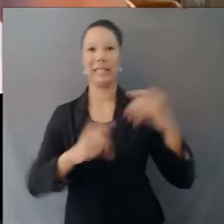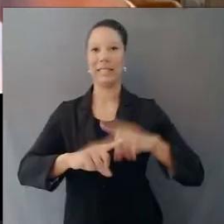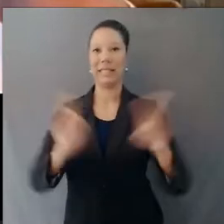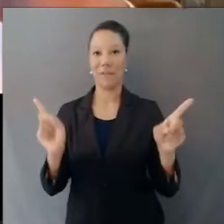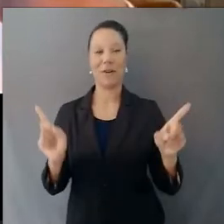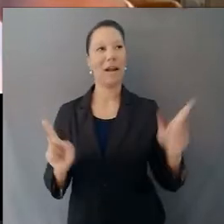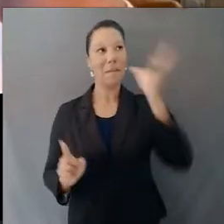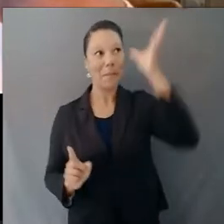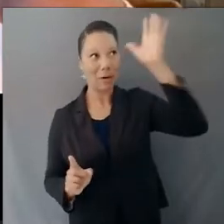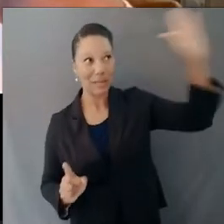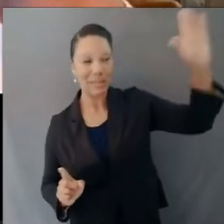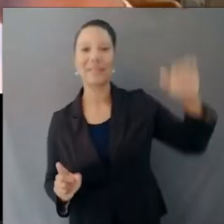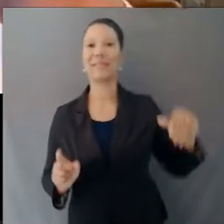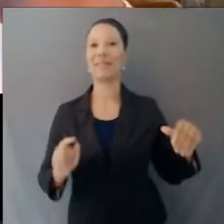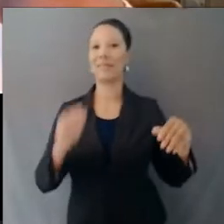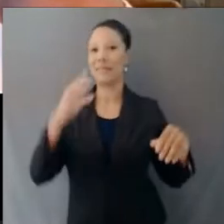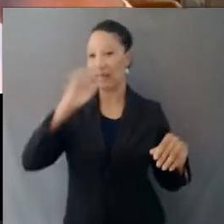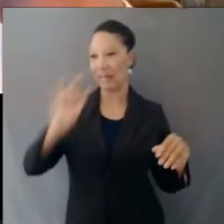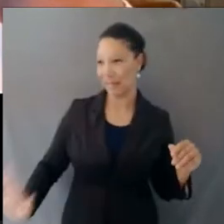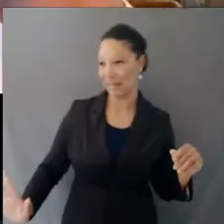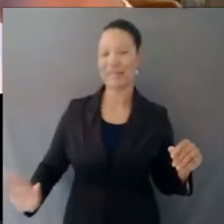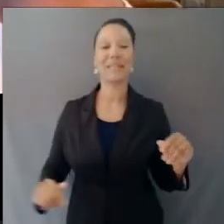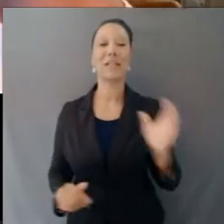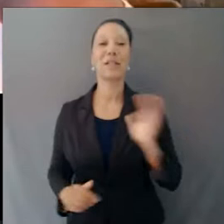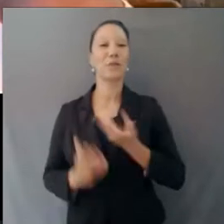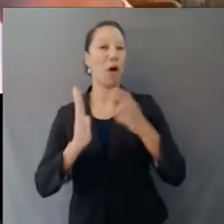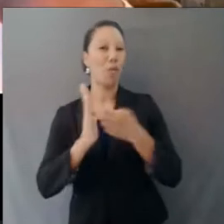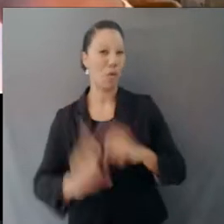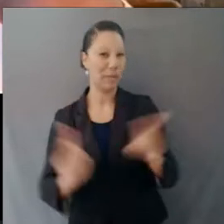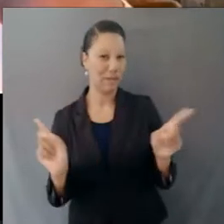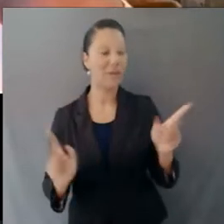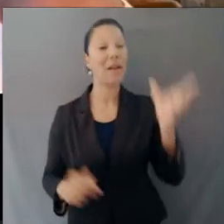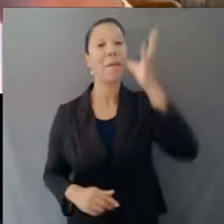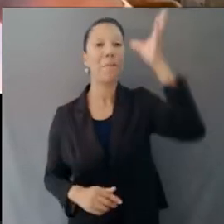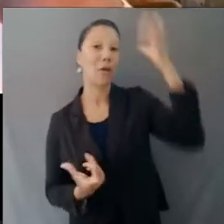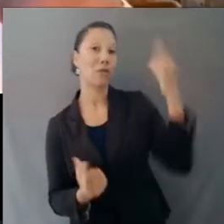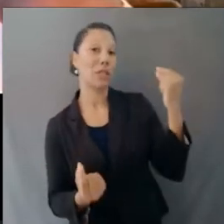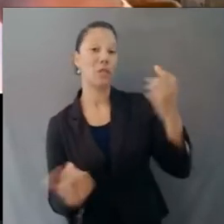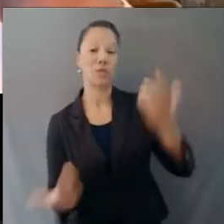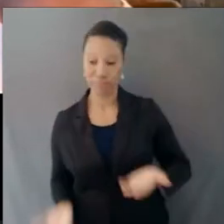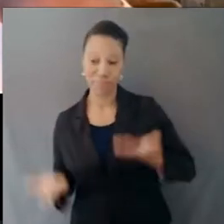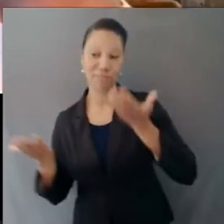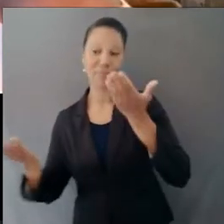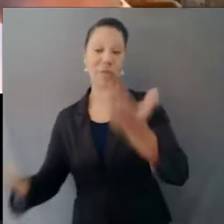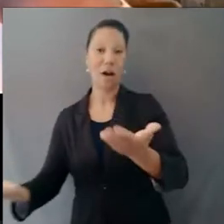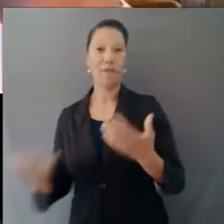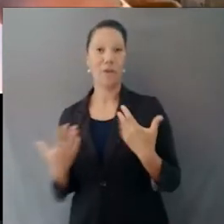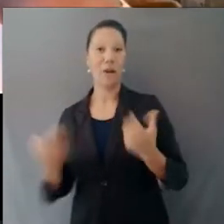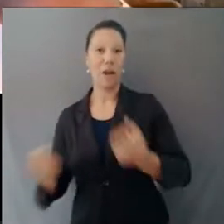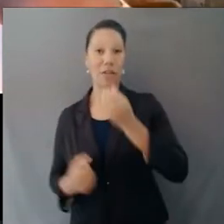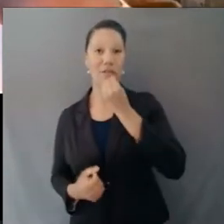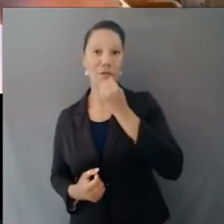have their job. So with the roles that we play. And for the parents, our job is to offer healthy foods, offer them